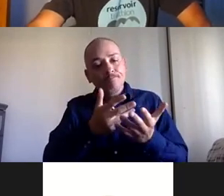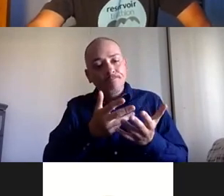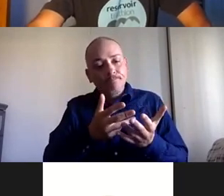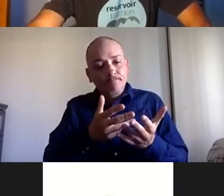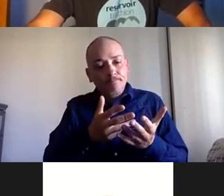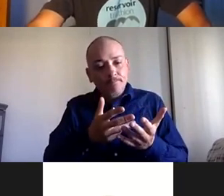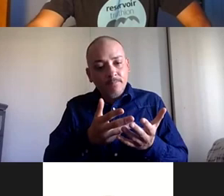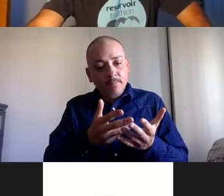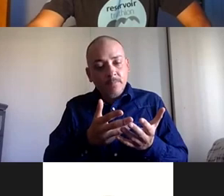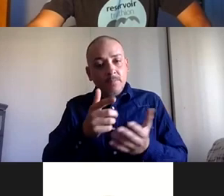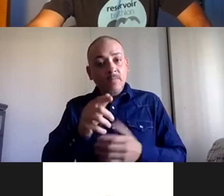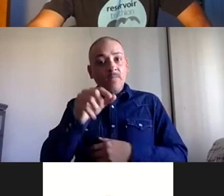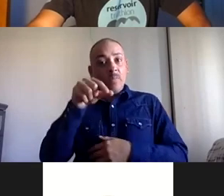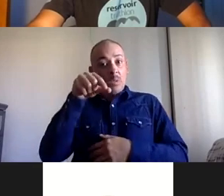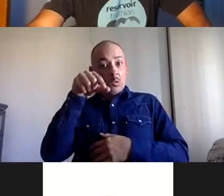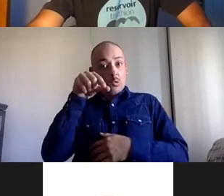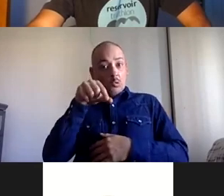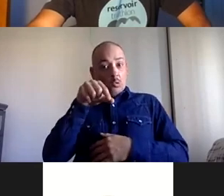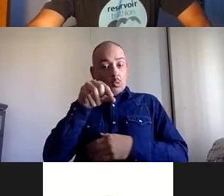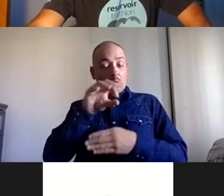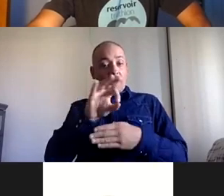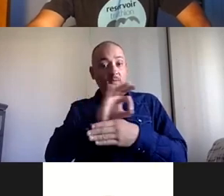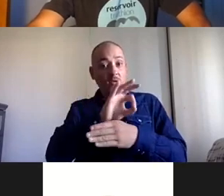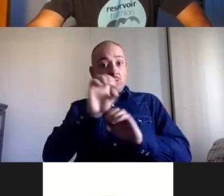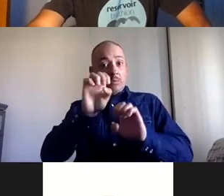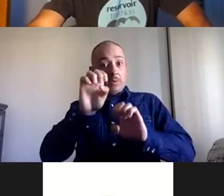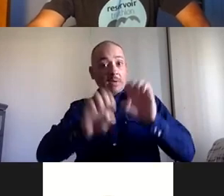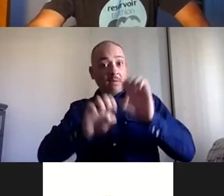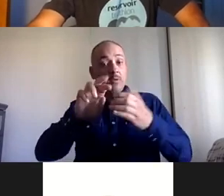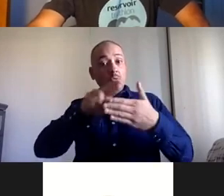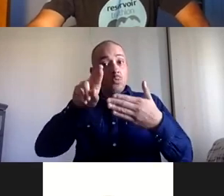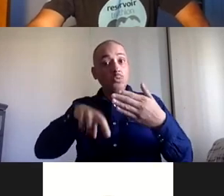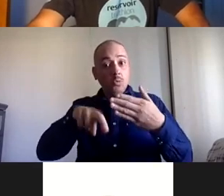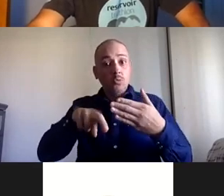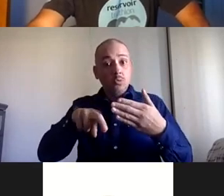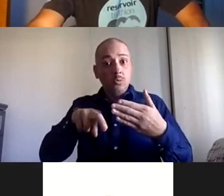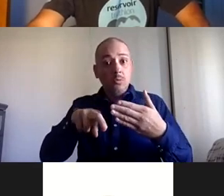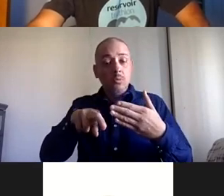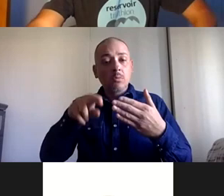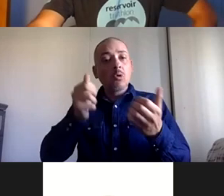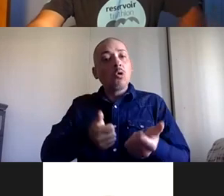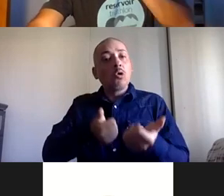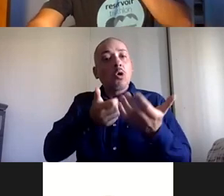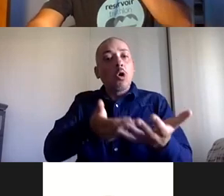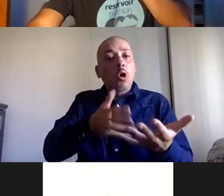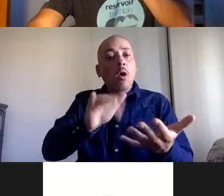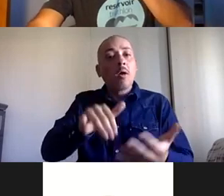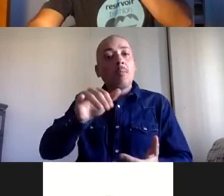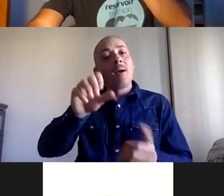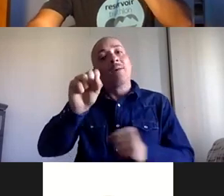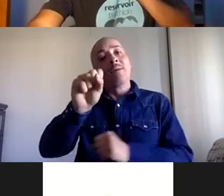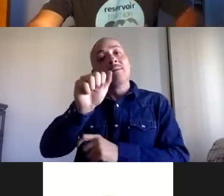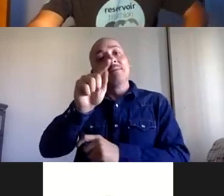a Q function evaluates the results caused by a state action